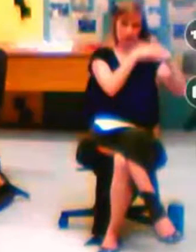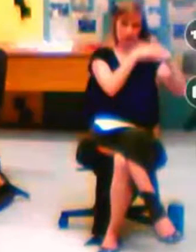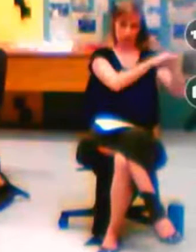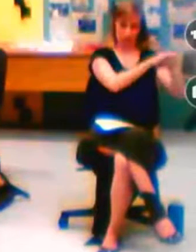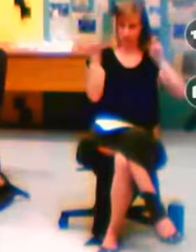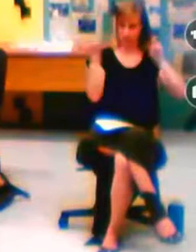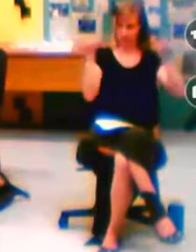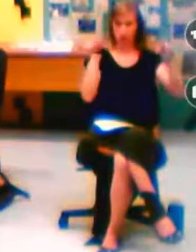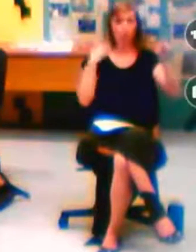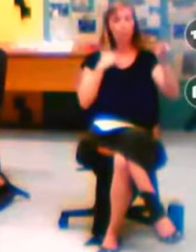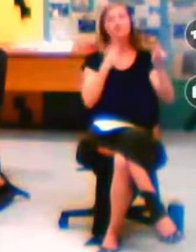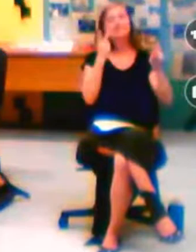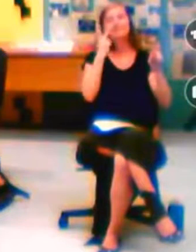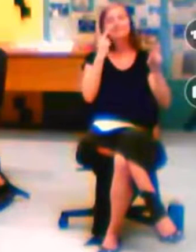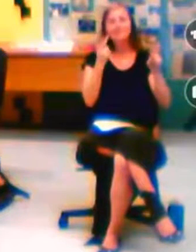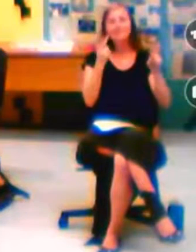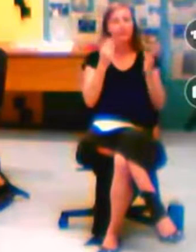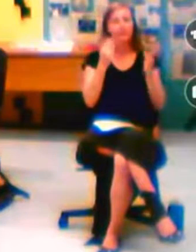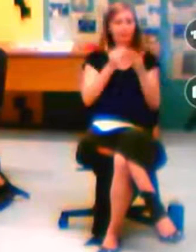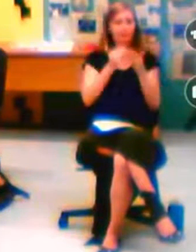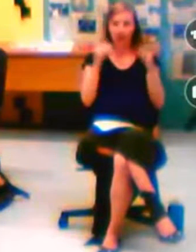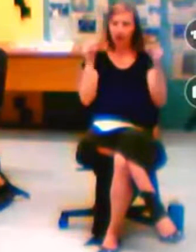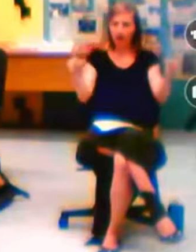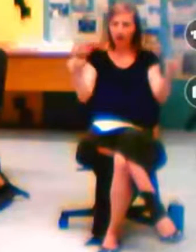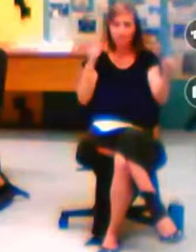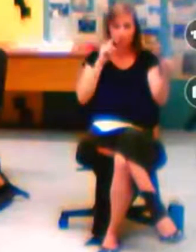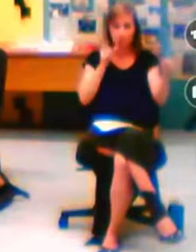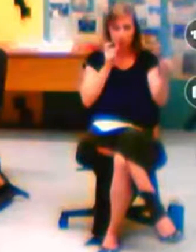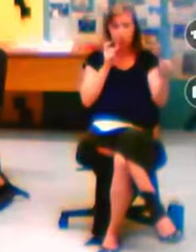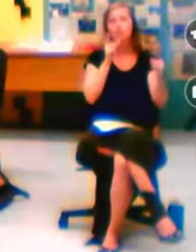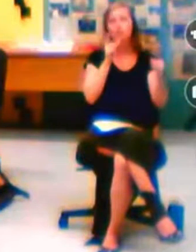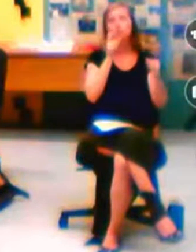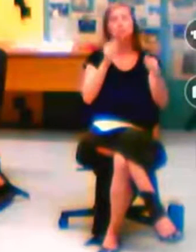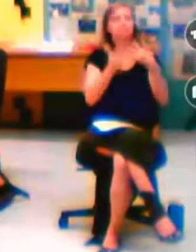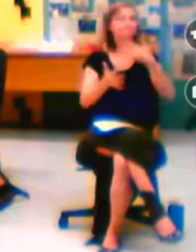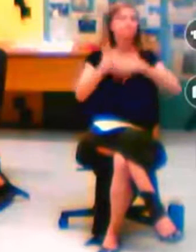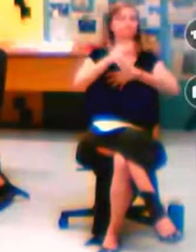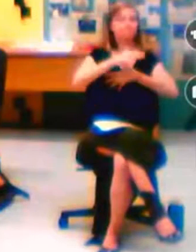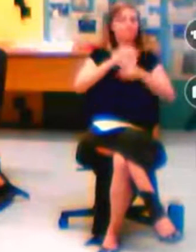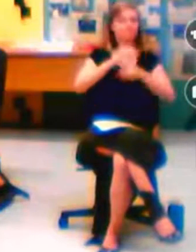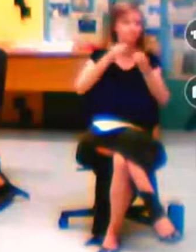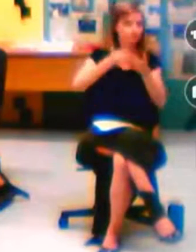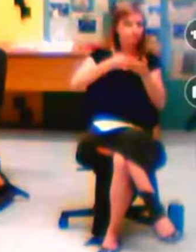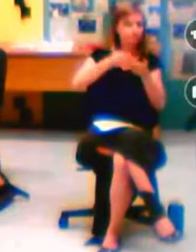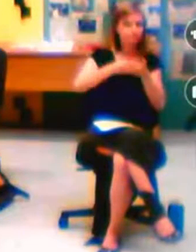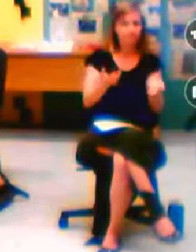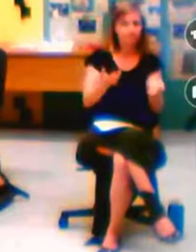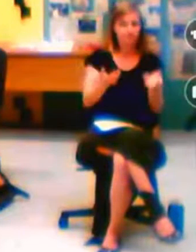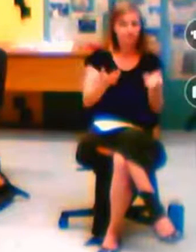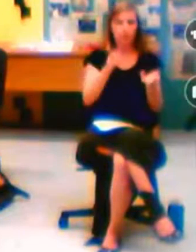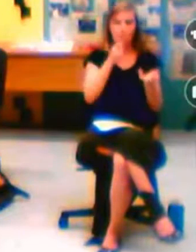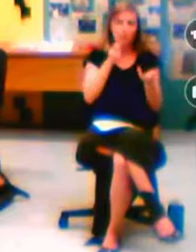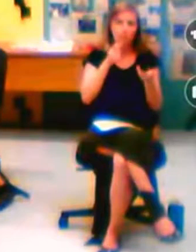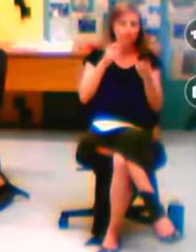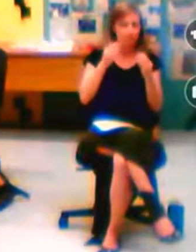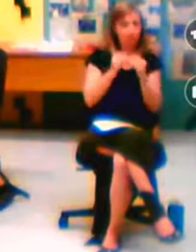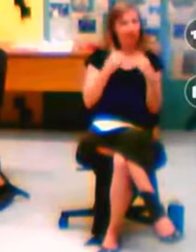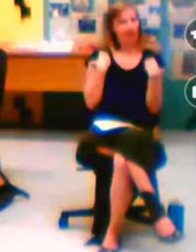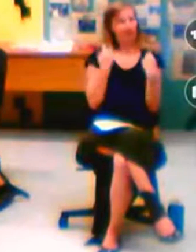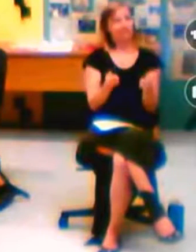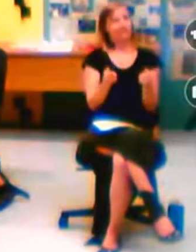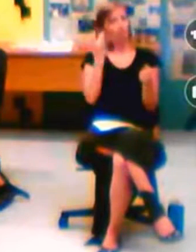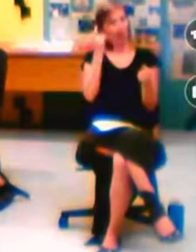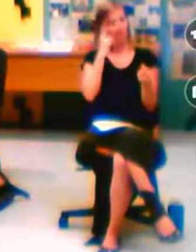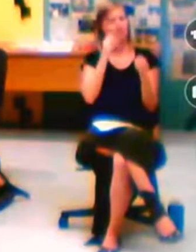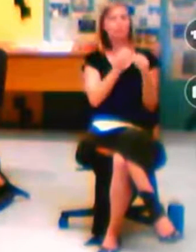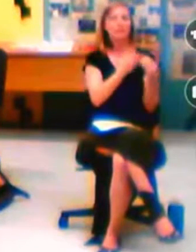namely Canada, where everything's integrated, and Britain, where everything's integrated, is that where the resources go are to